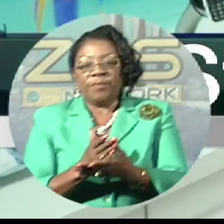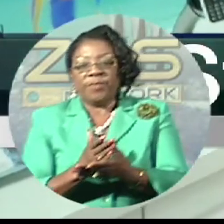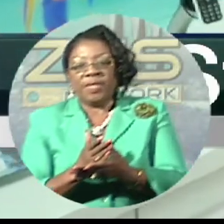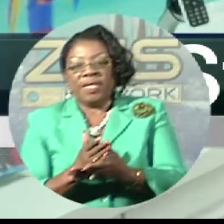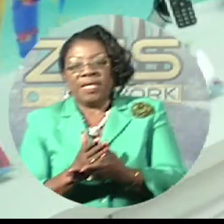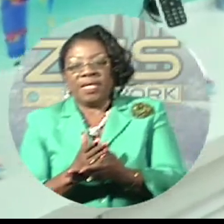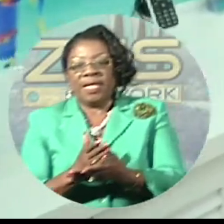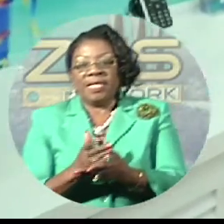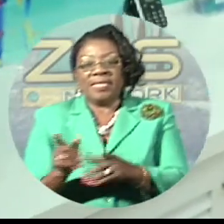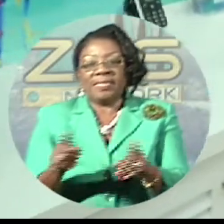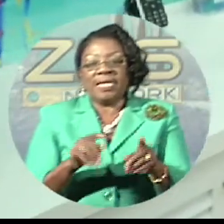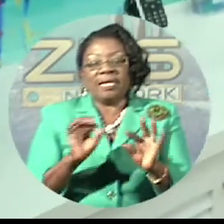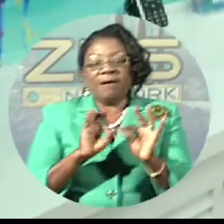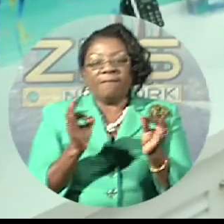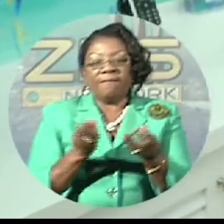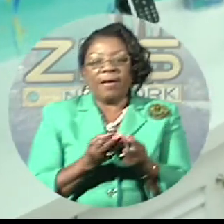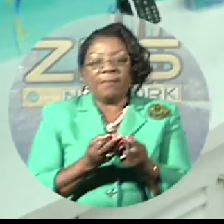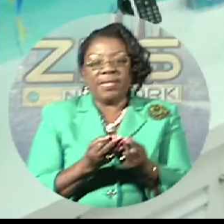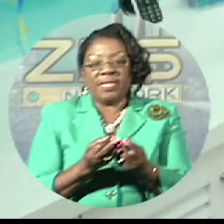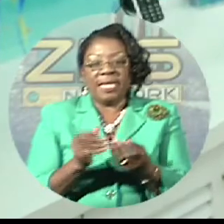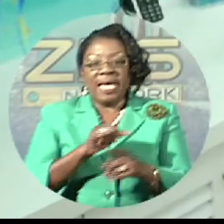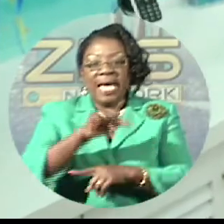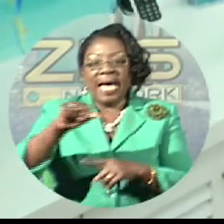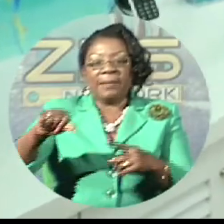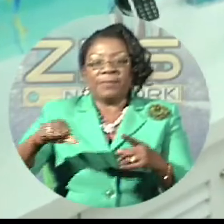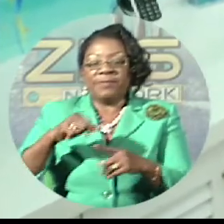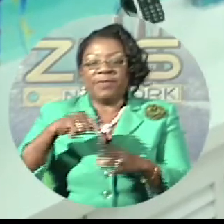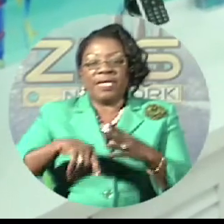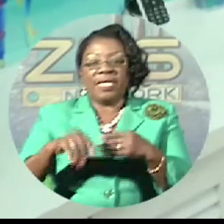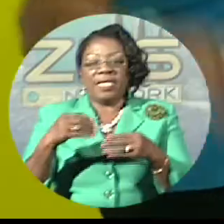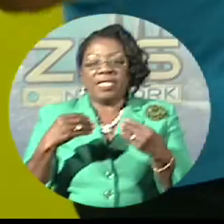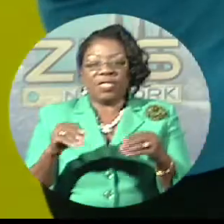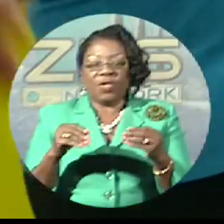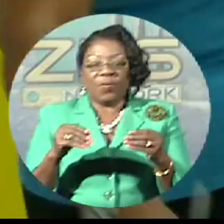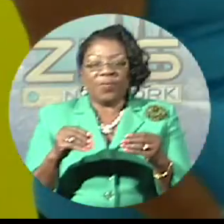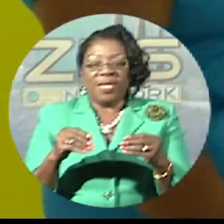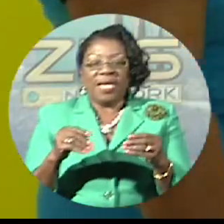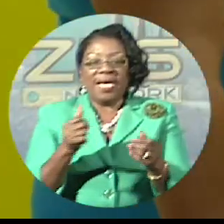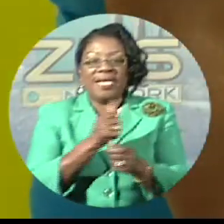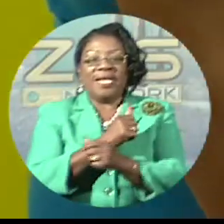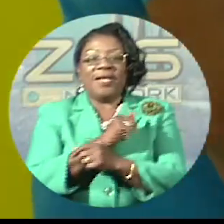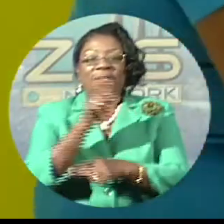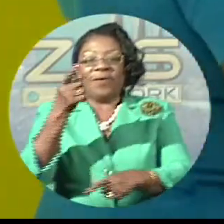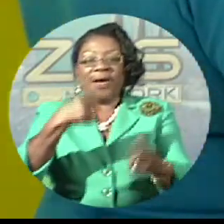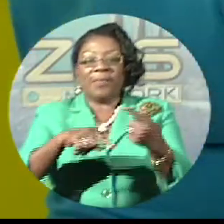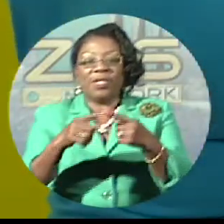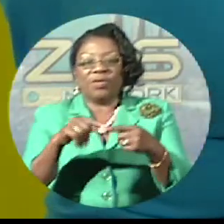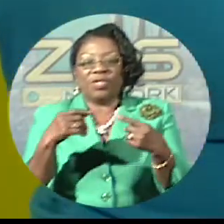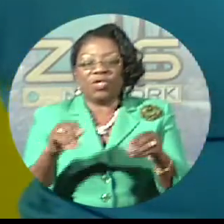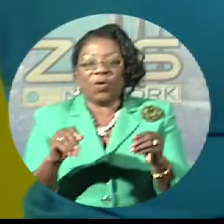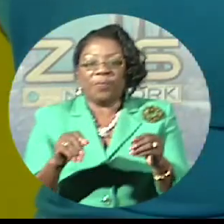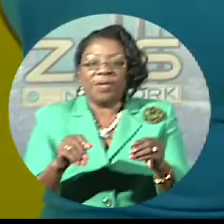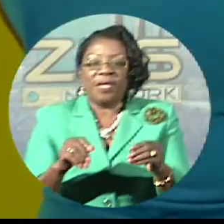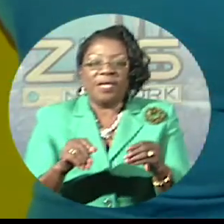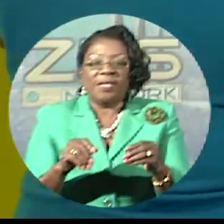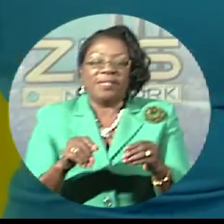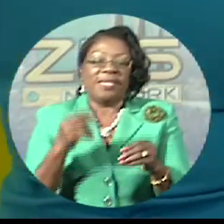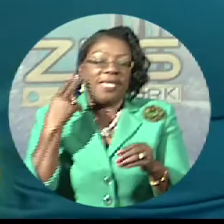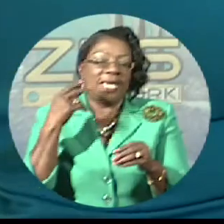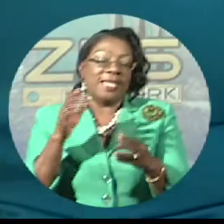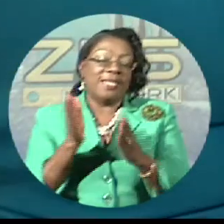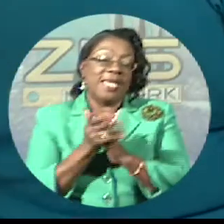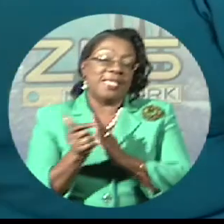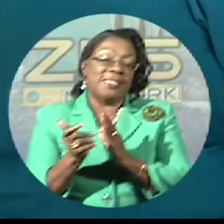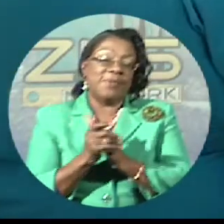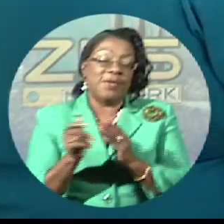us. It's like a family on this island, you know, and they just love coming to BTC. I think they just come just for the experience of being here. Yeah,